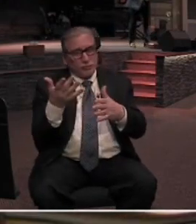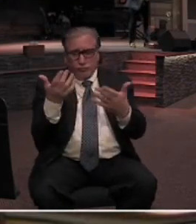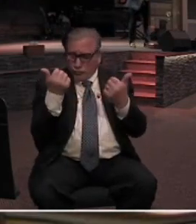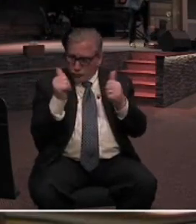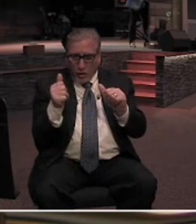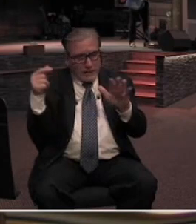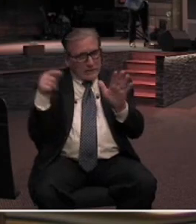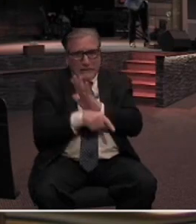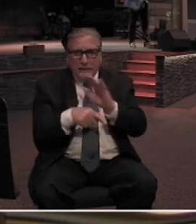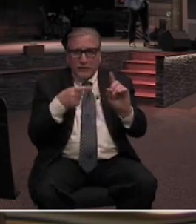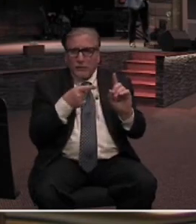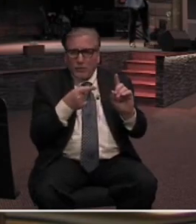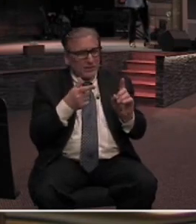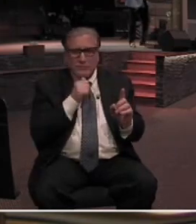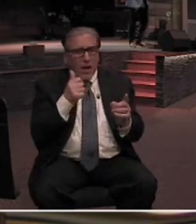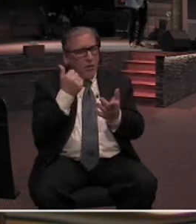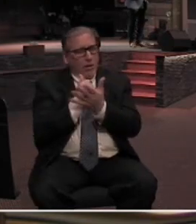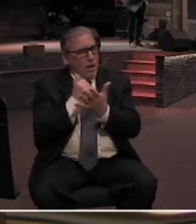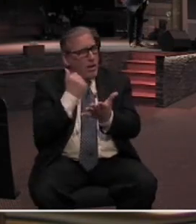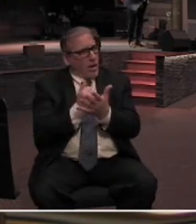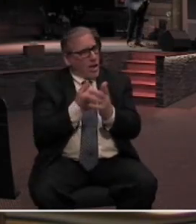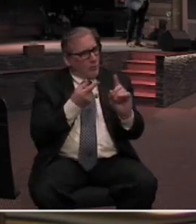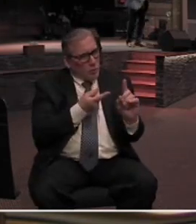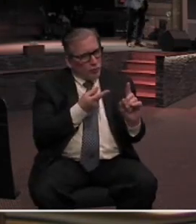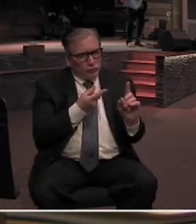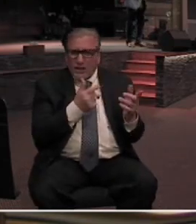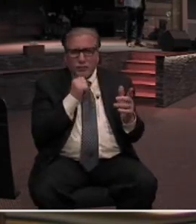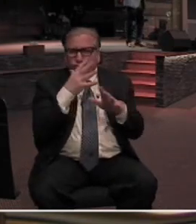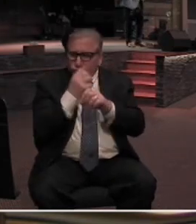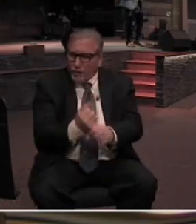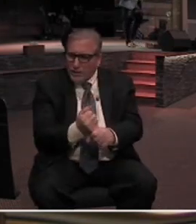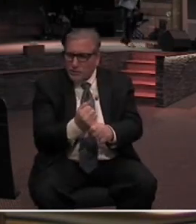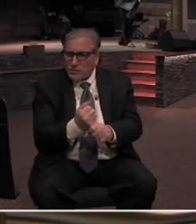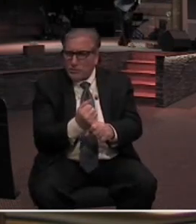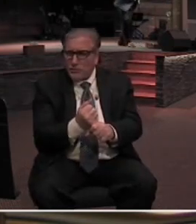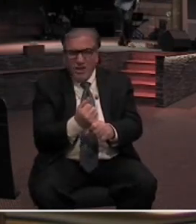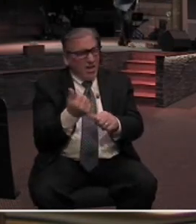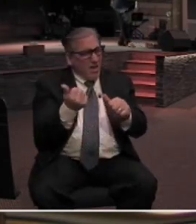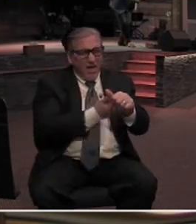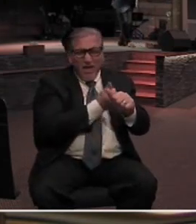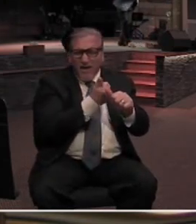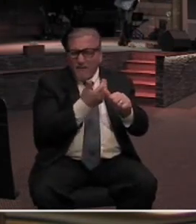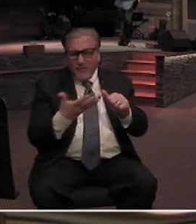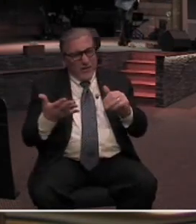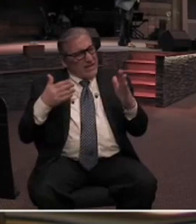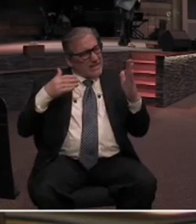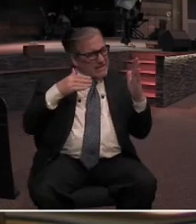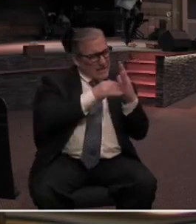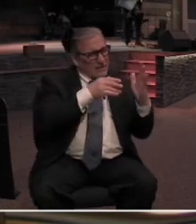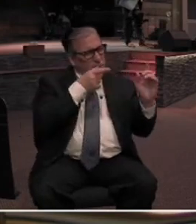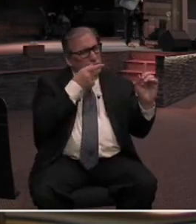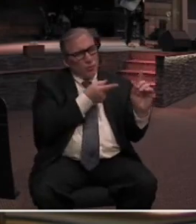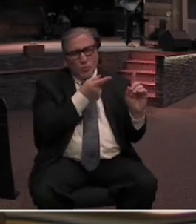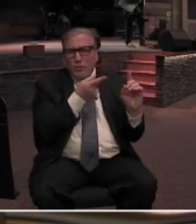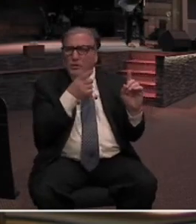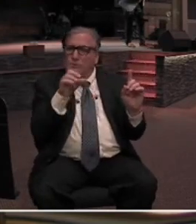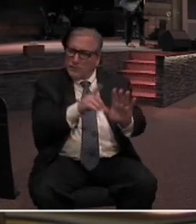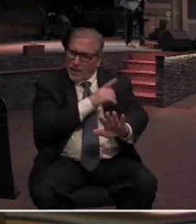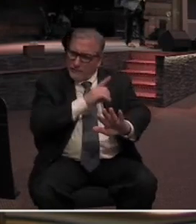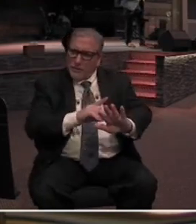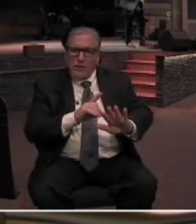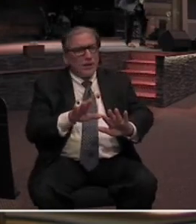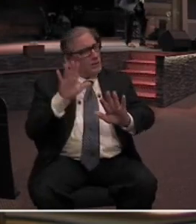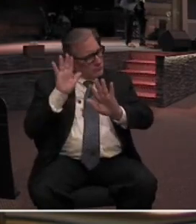don't think they're going to help you. They don't trust you, David. Everything is against you, David. Just take a